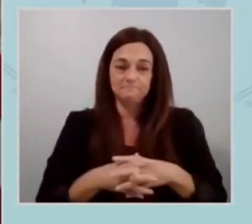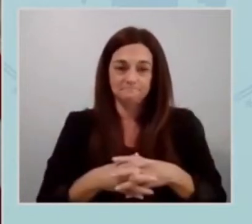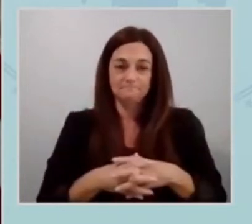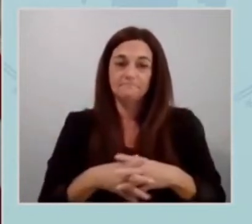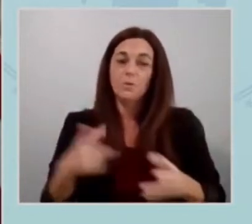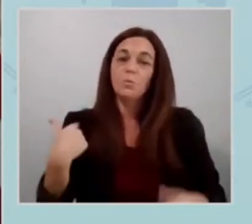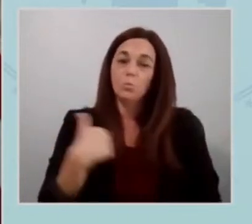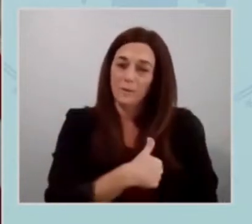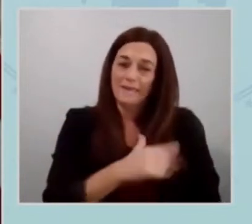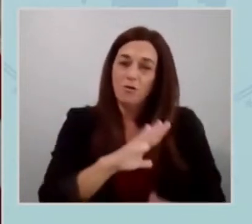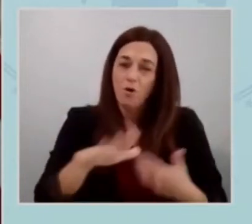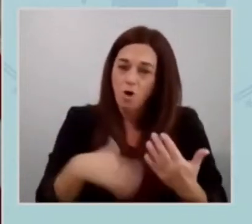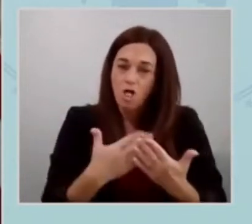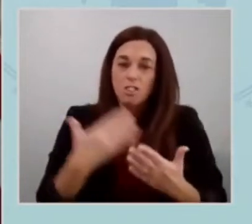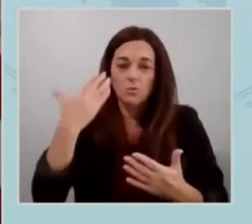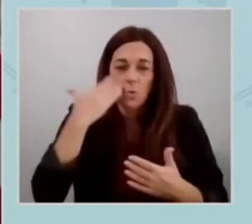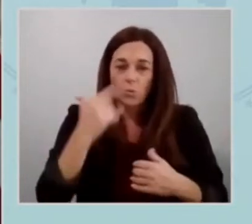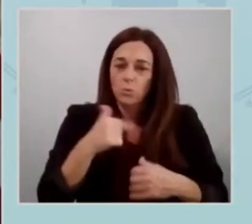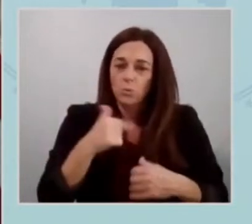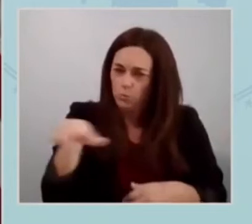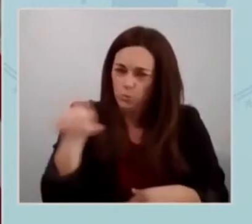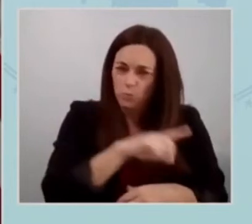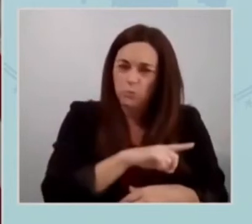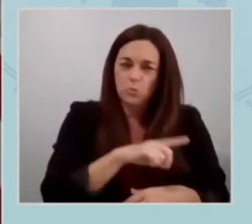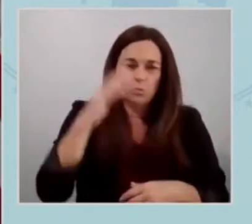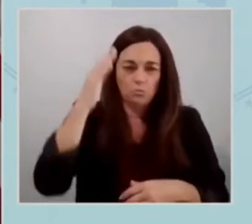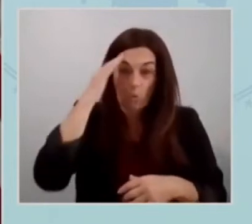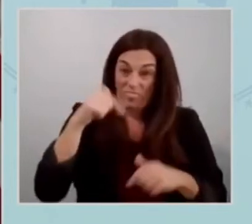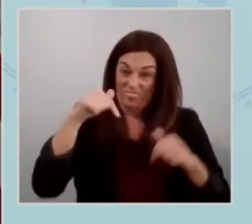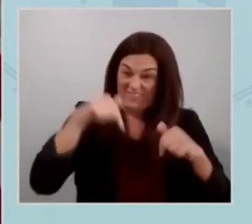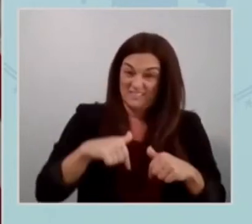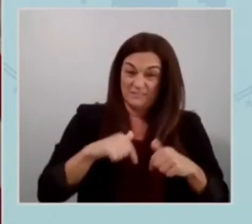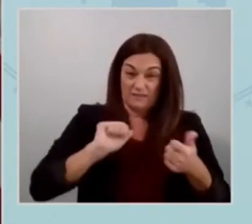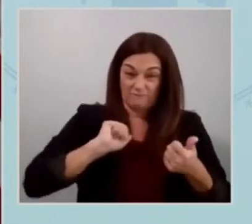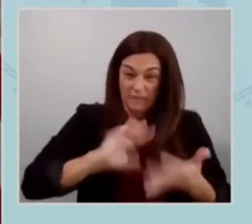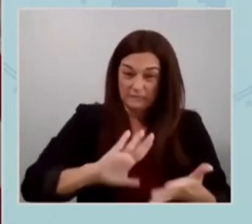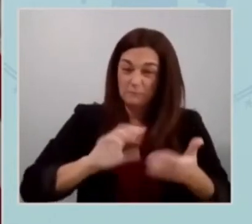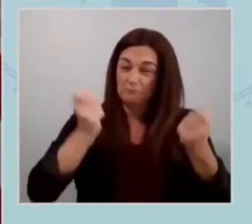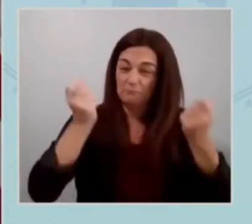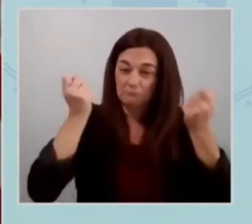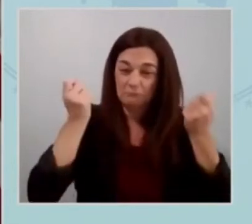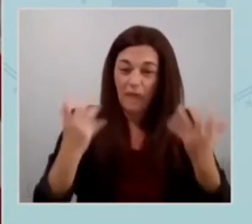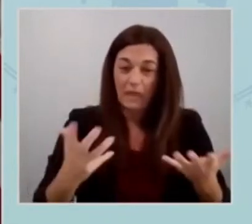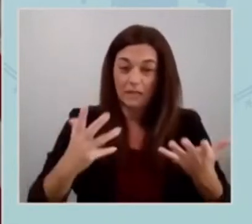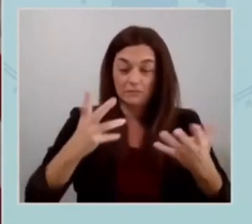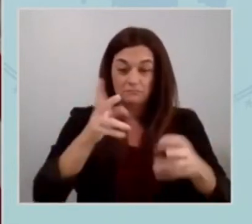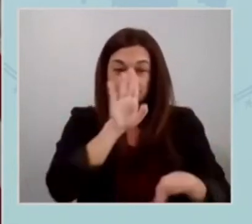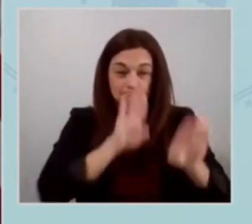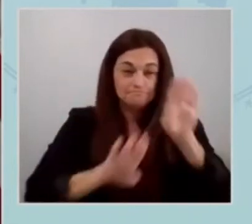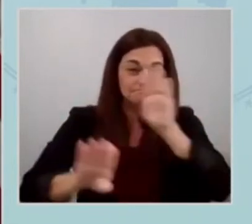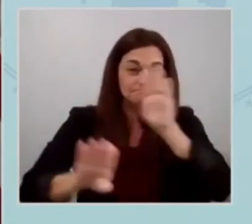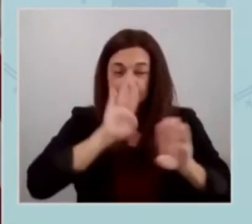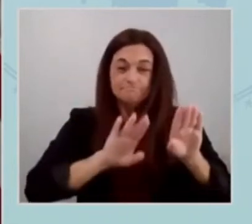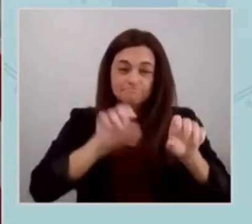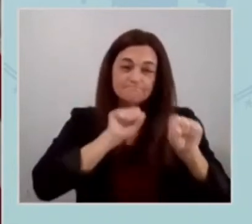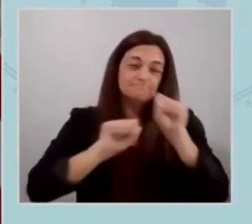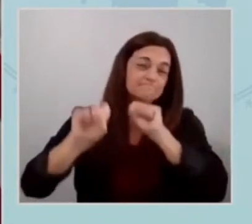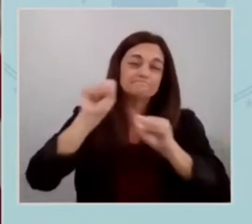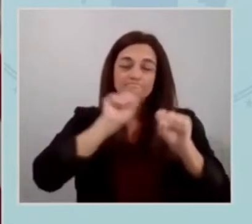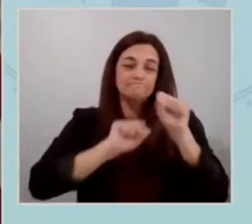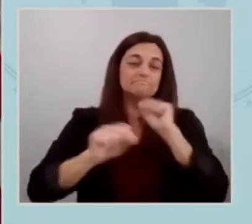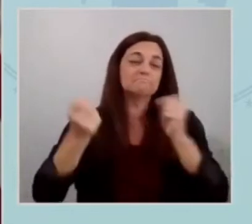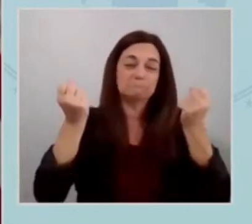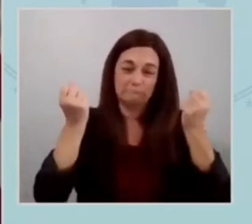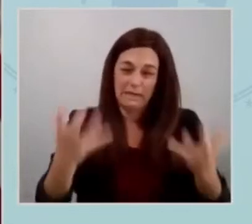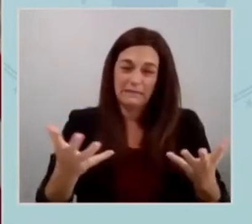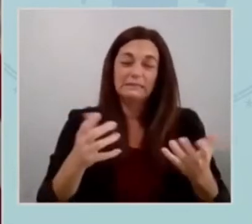But, you know, we all know, you've all been through not just this crisis, many of you have been